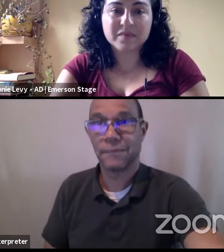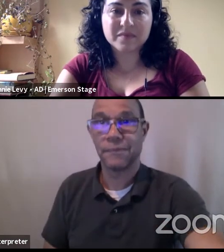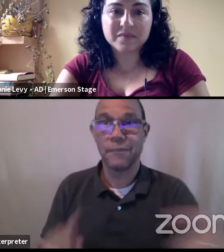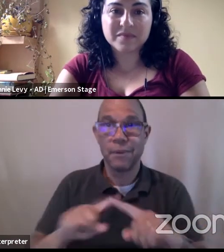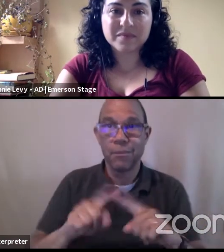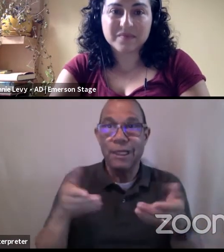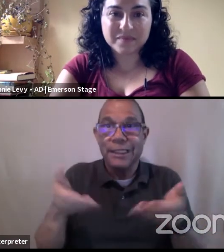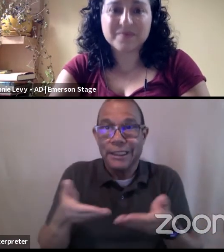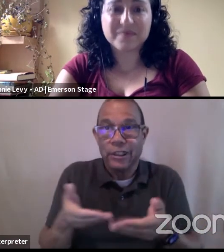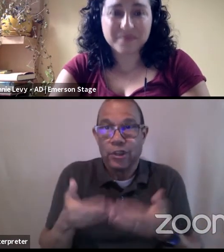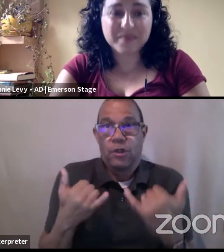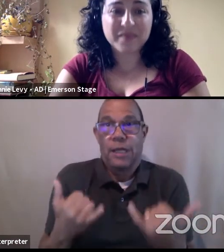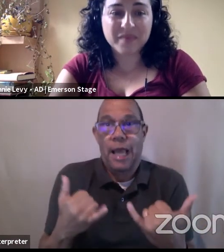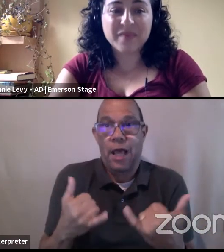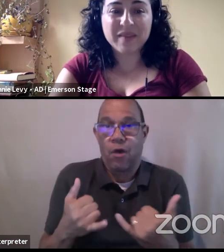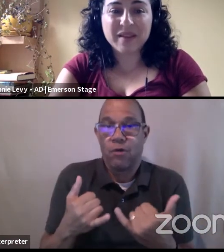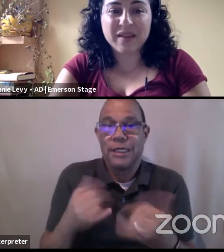conversation.